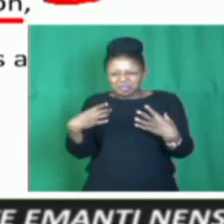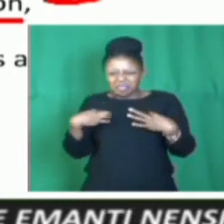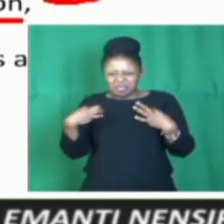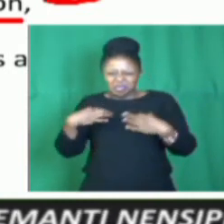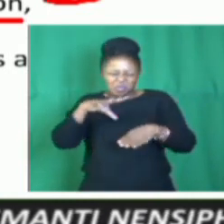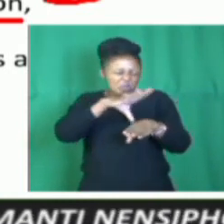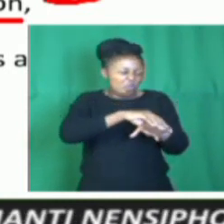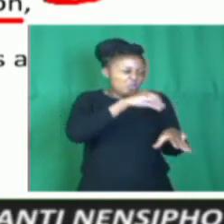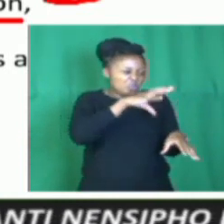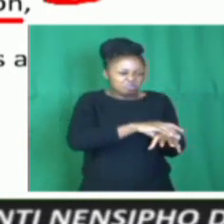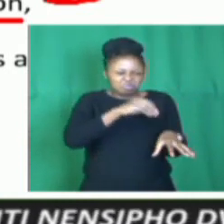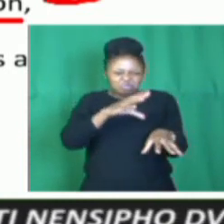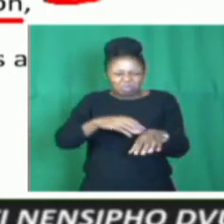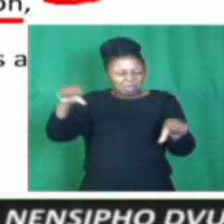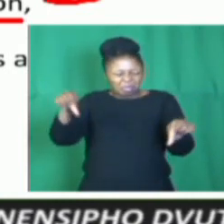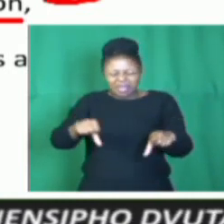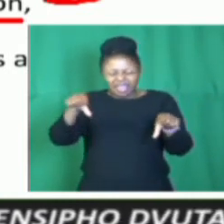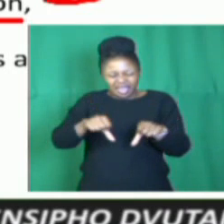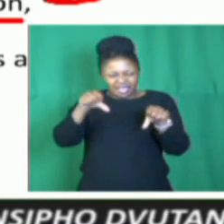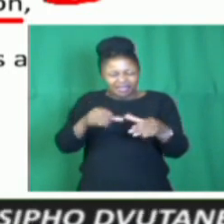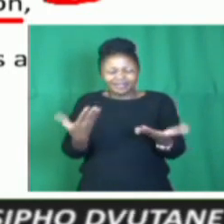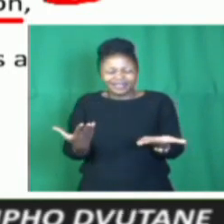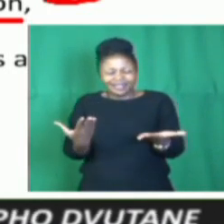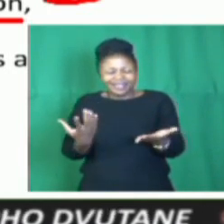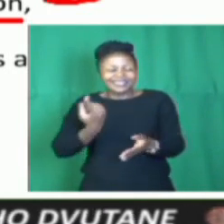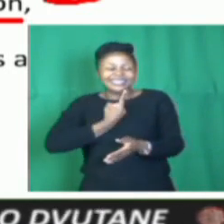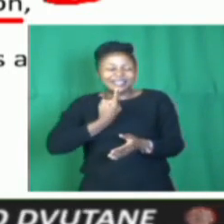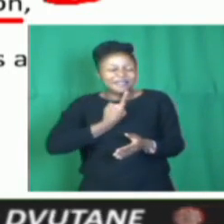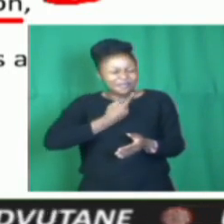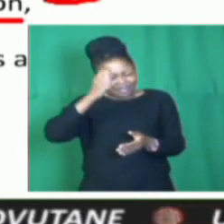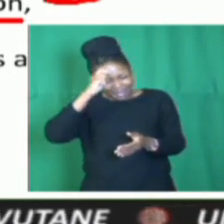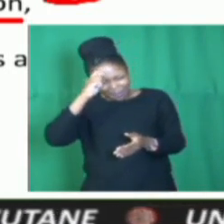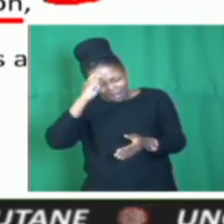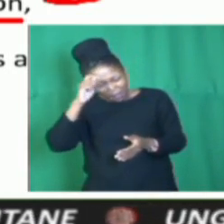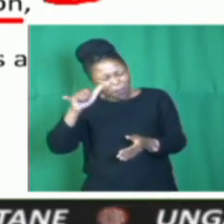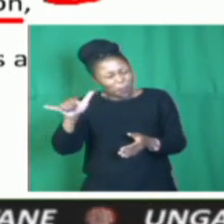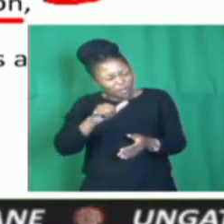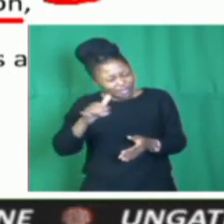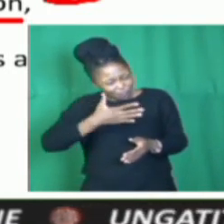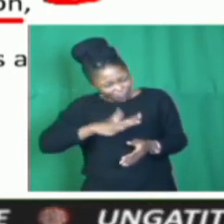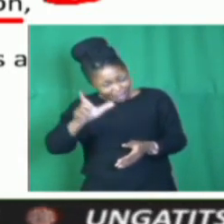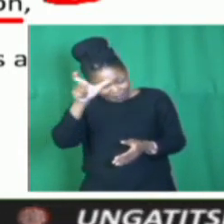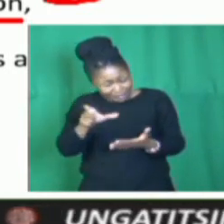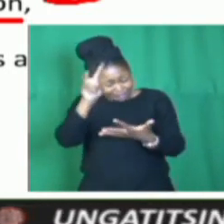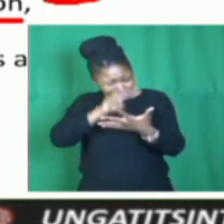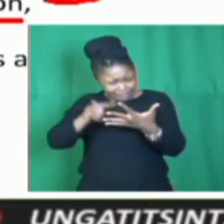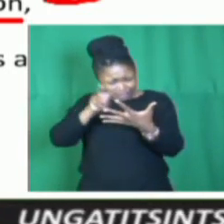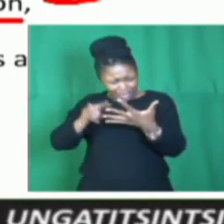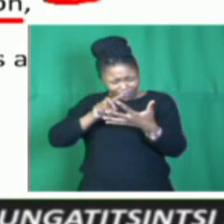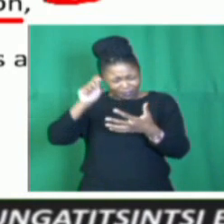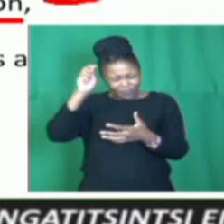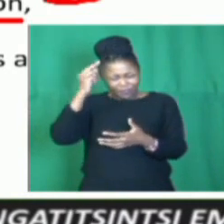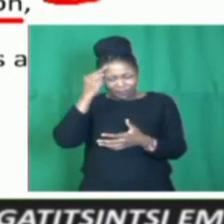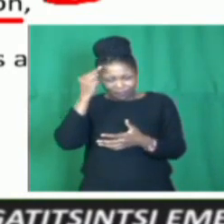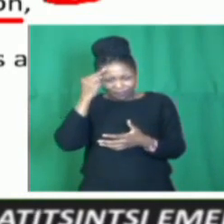up to you. It depends on what impression you want to create on the reader. Another aspect that is important is that